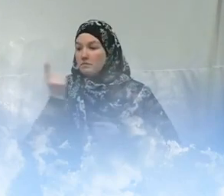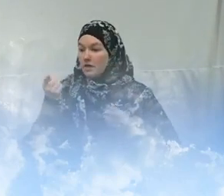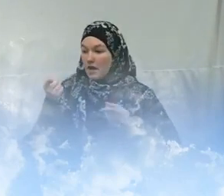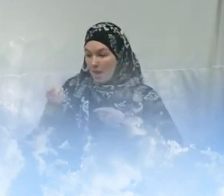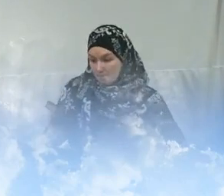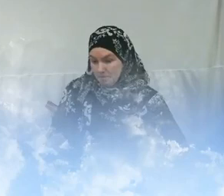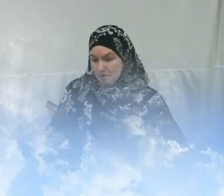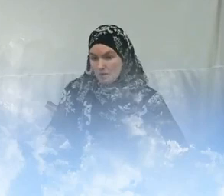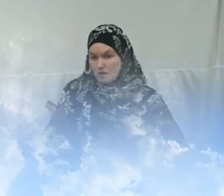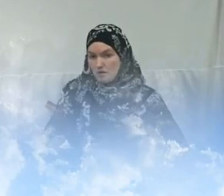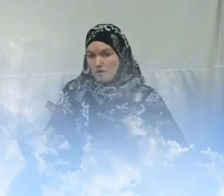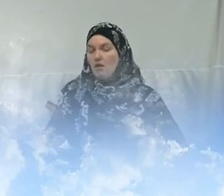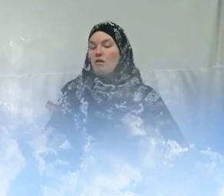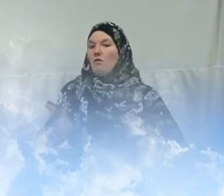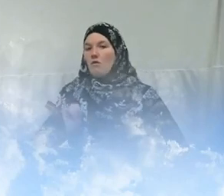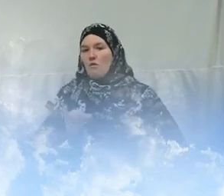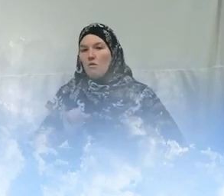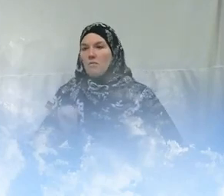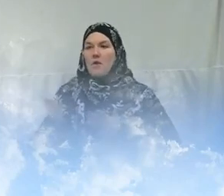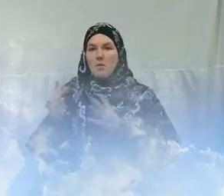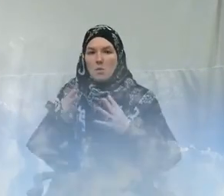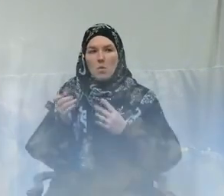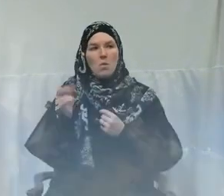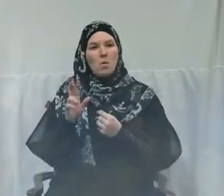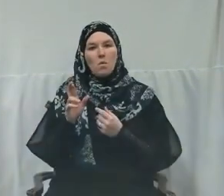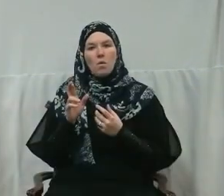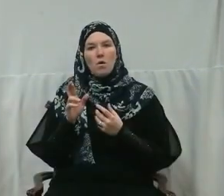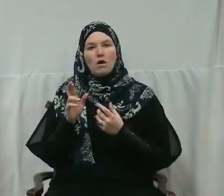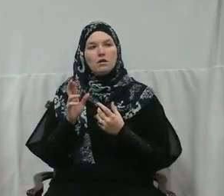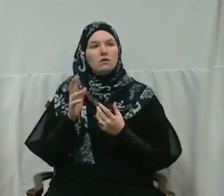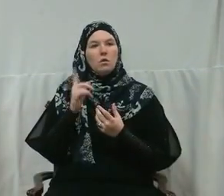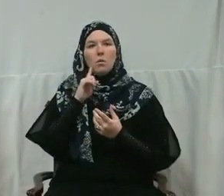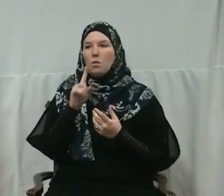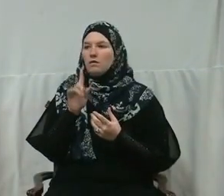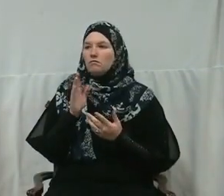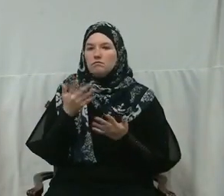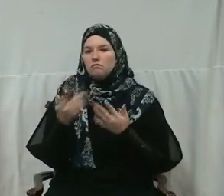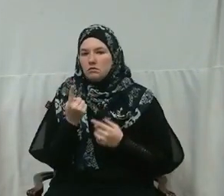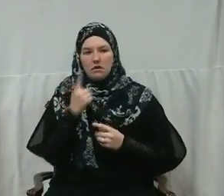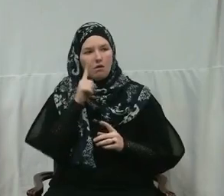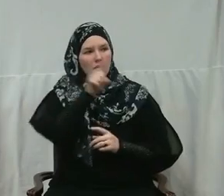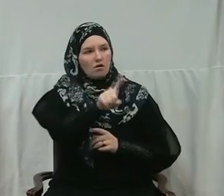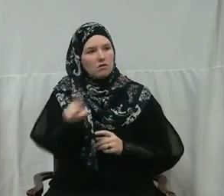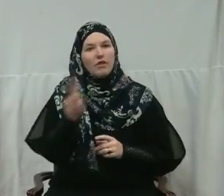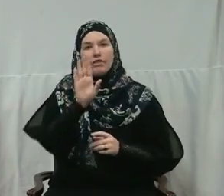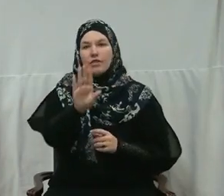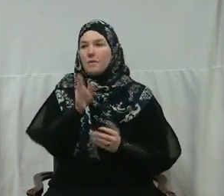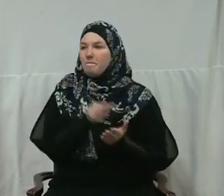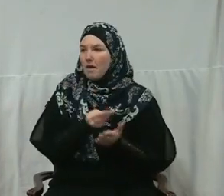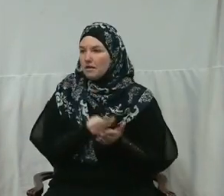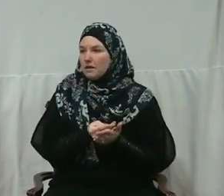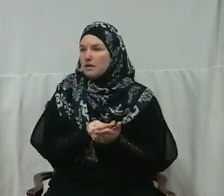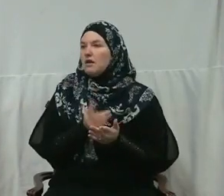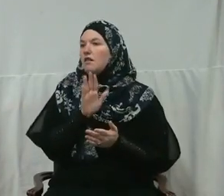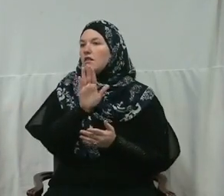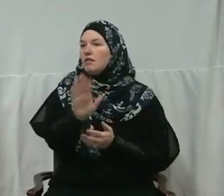sees that this would be their blood to pay, their treasure to waste,